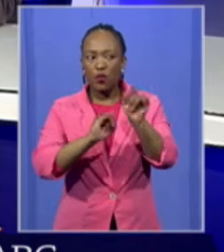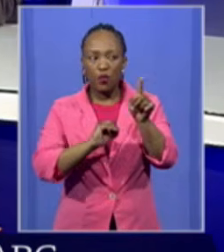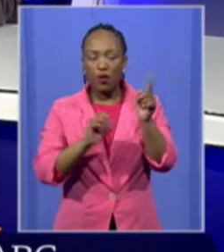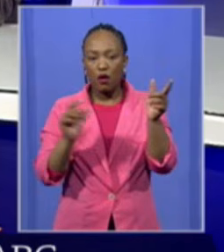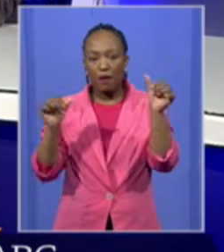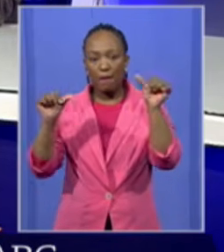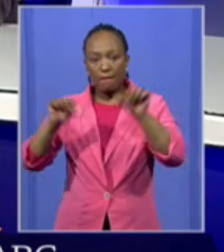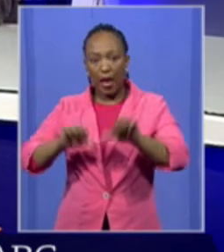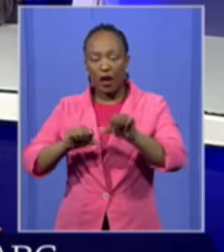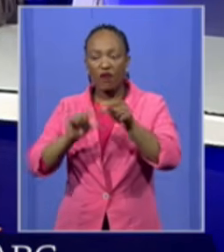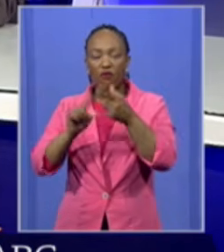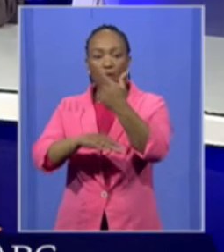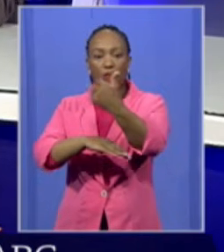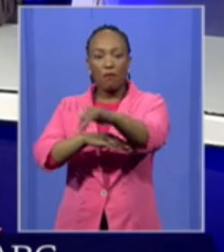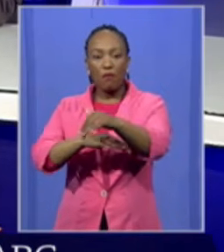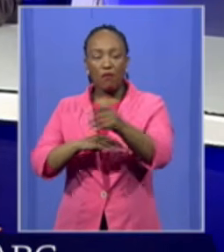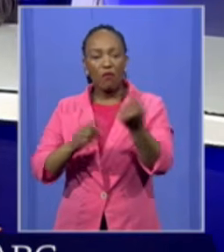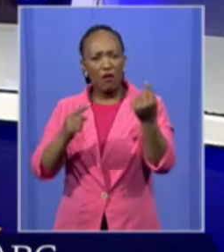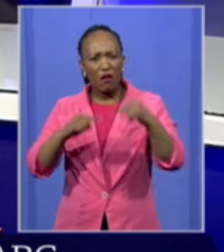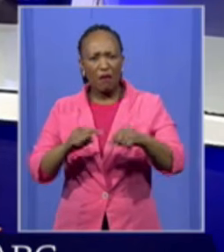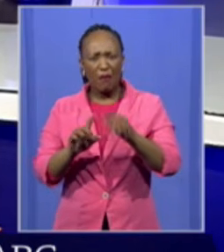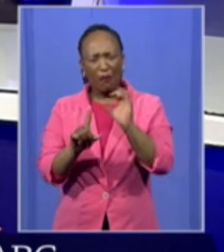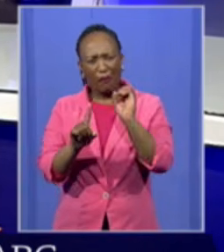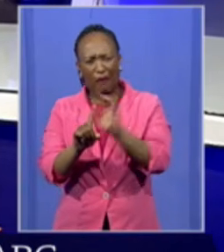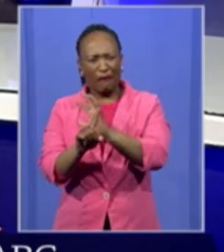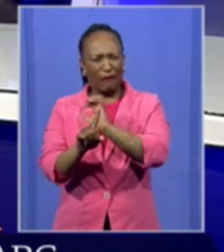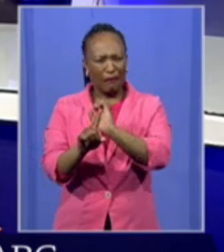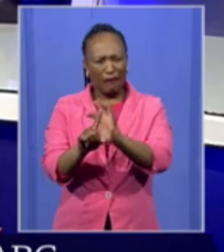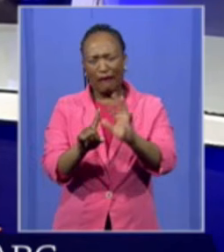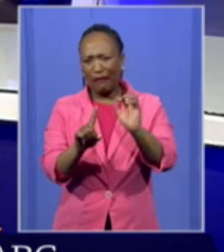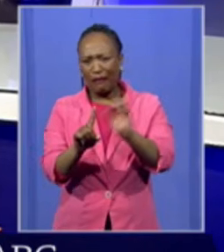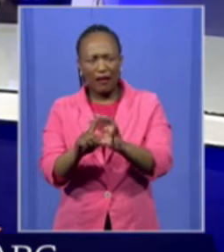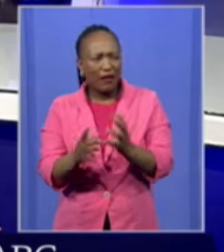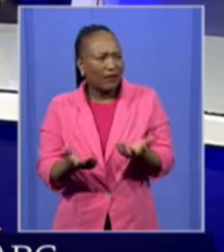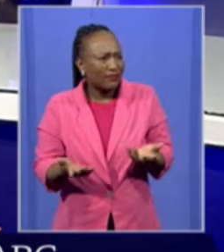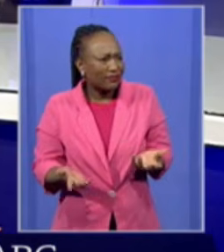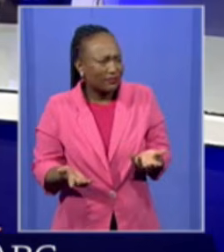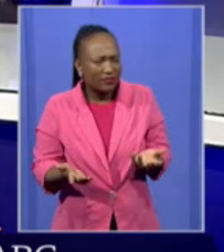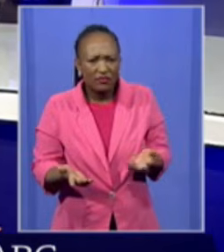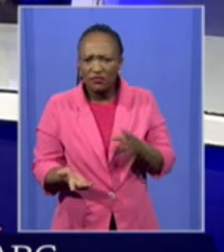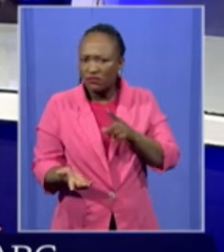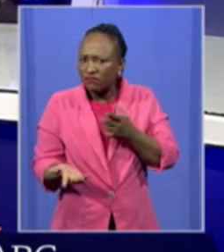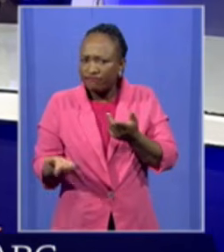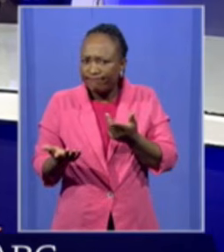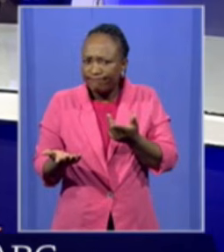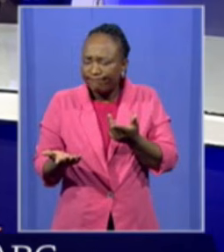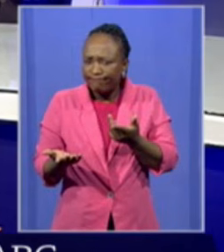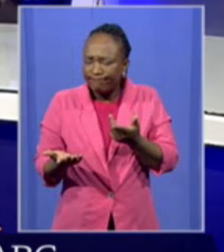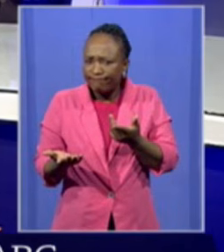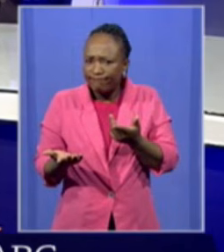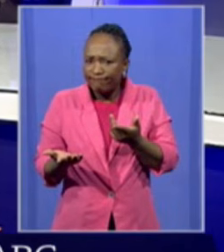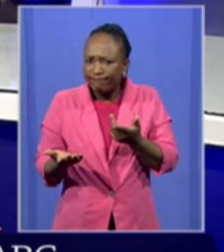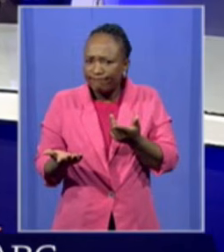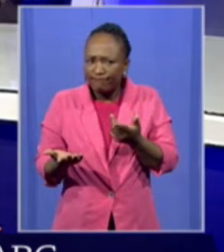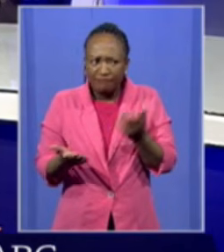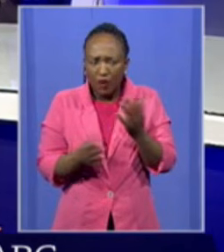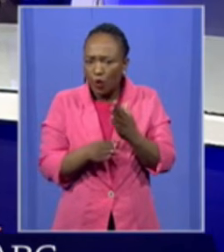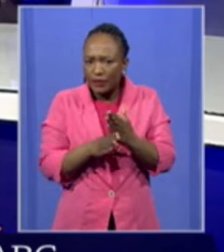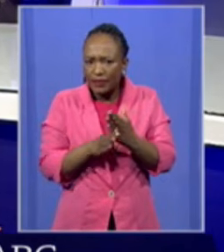mona ba tlatla ba o humetse ba batla ho tseba hore na hantle na o tlo